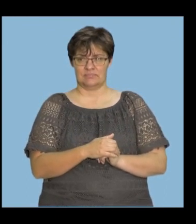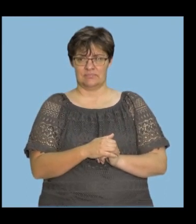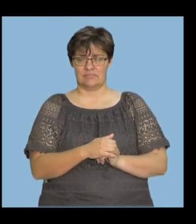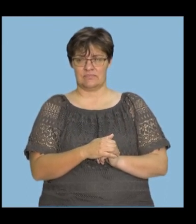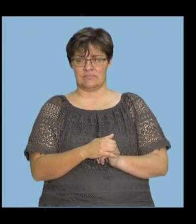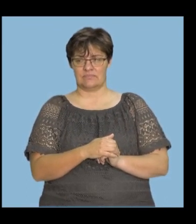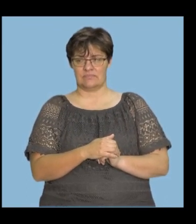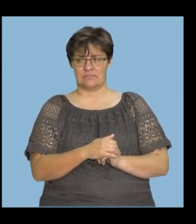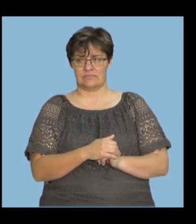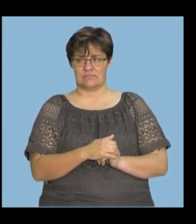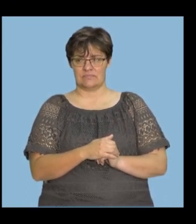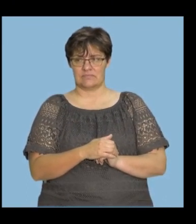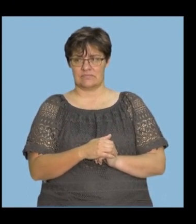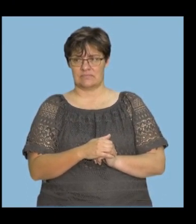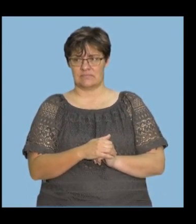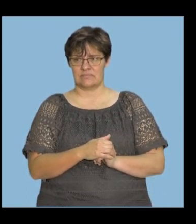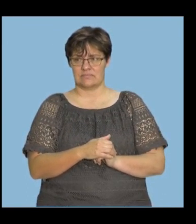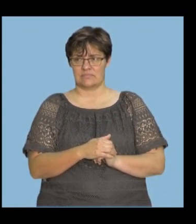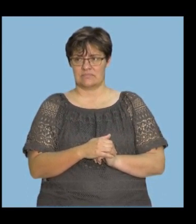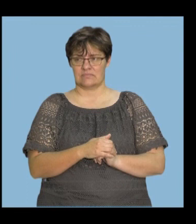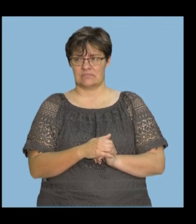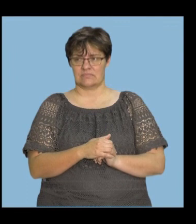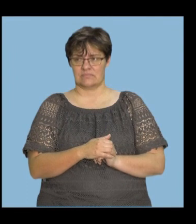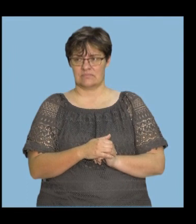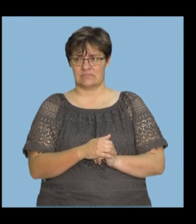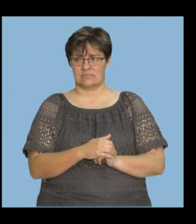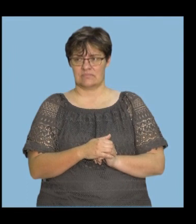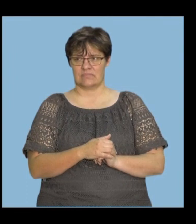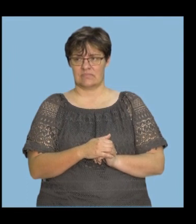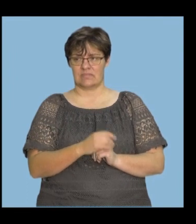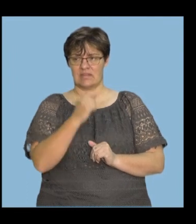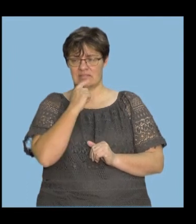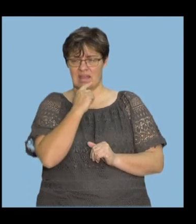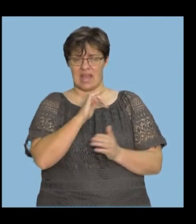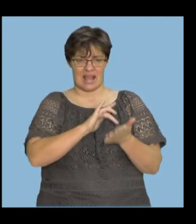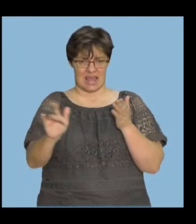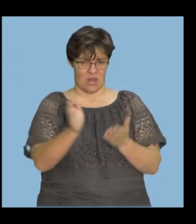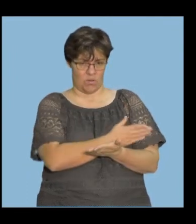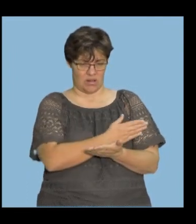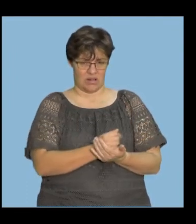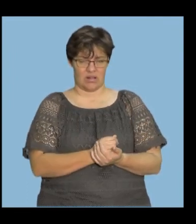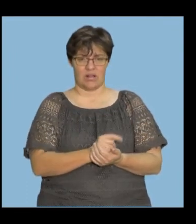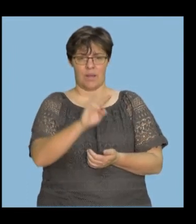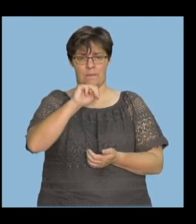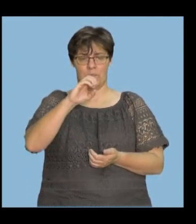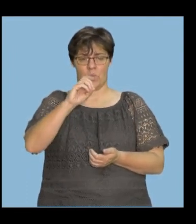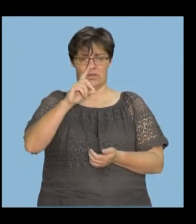So to do that, let's see. We're going to say, let me clear everything. We're going to say